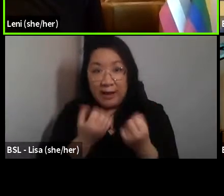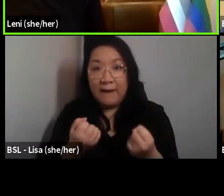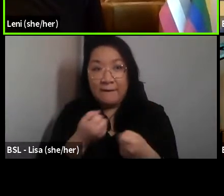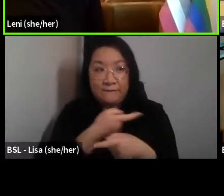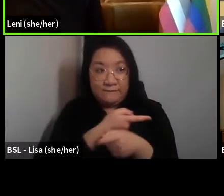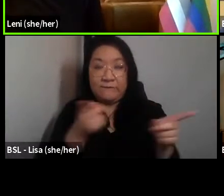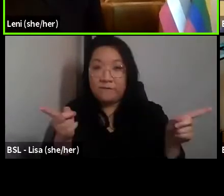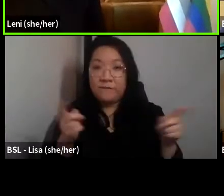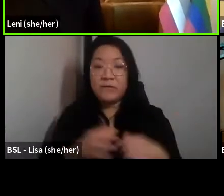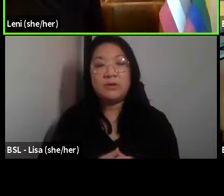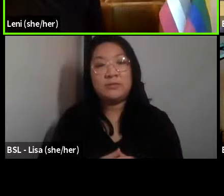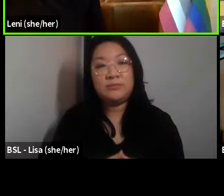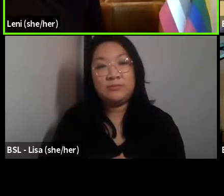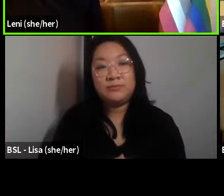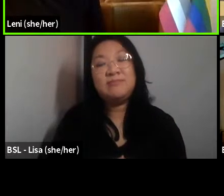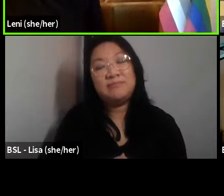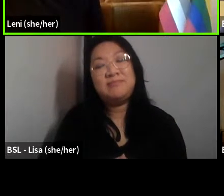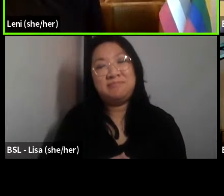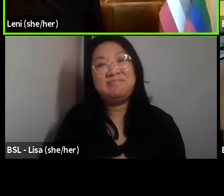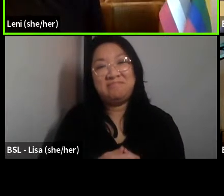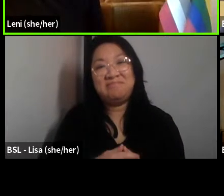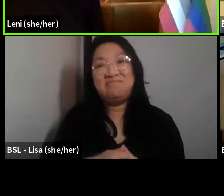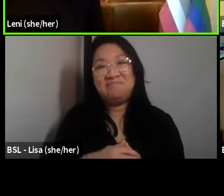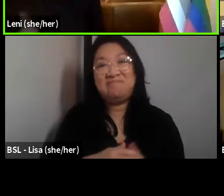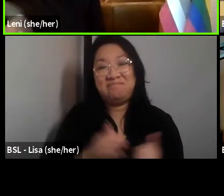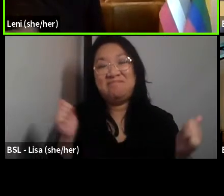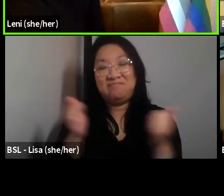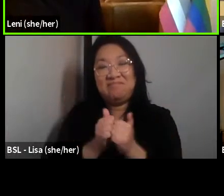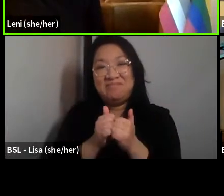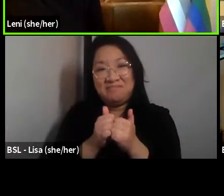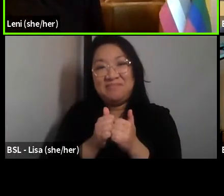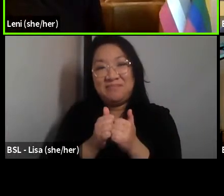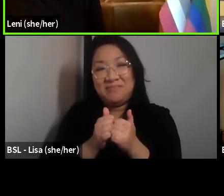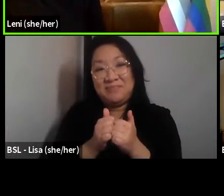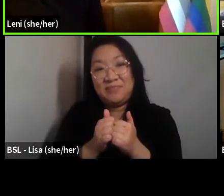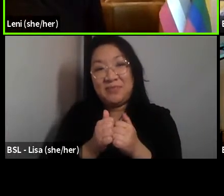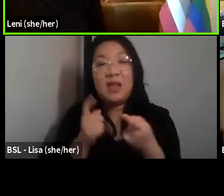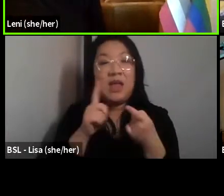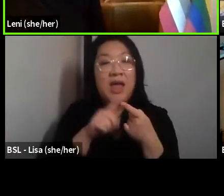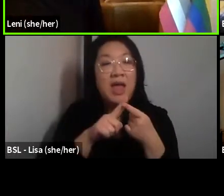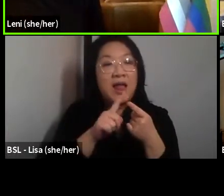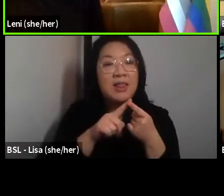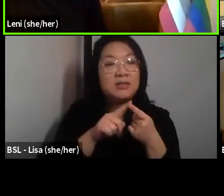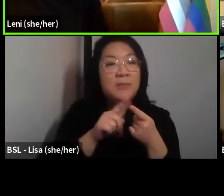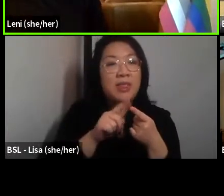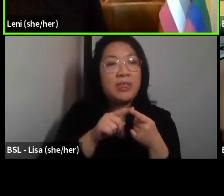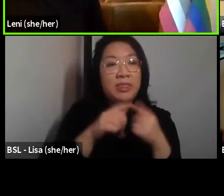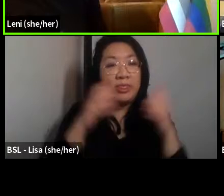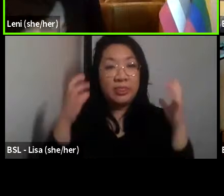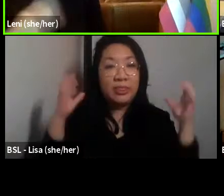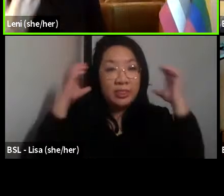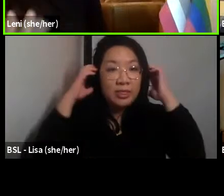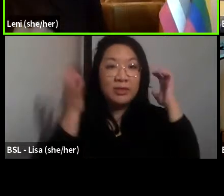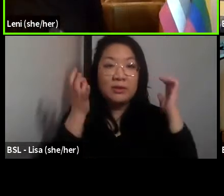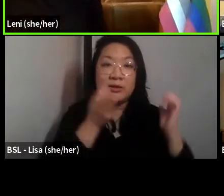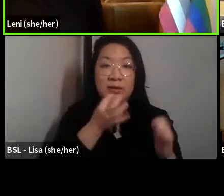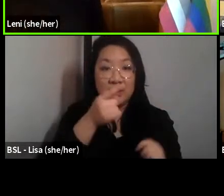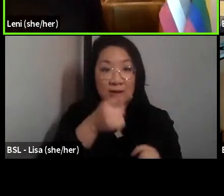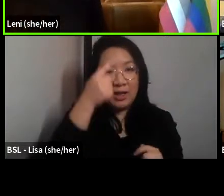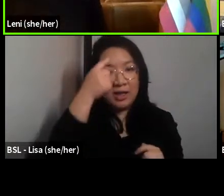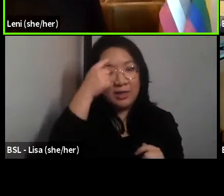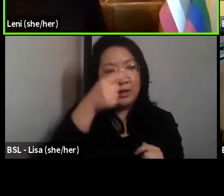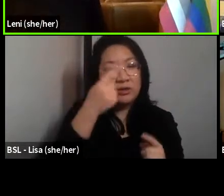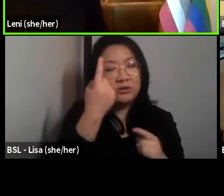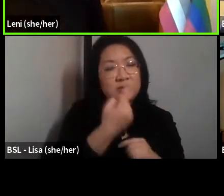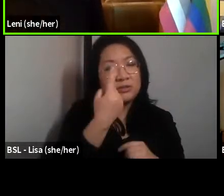Yeah, I think many of us have had that experience. Elizabeth, I'd like to come back to you because you said you found the ace community and